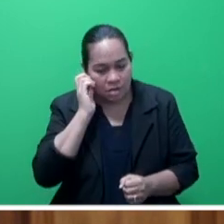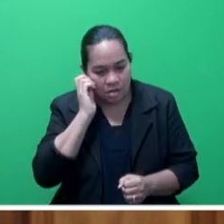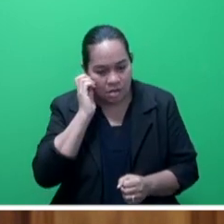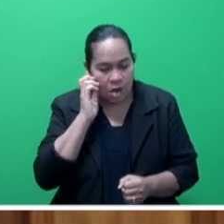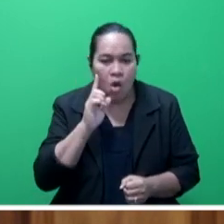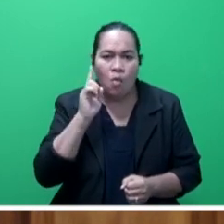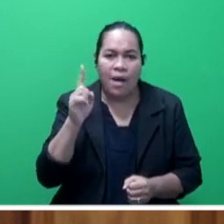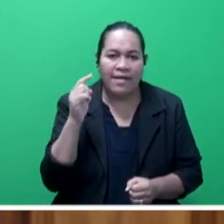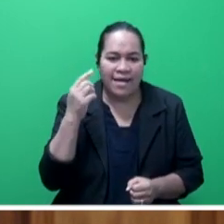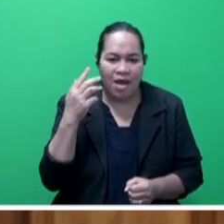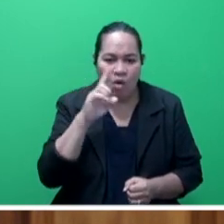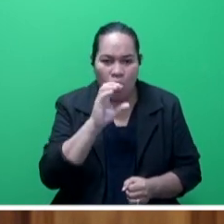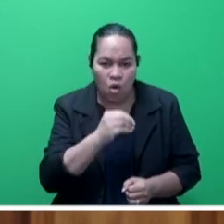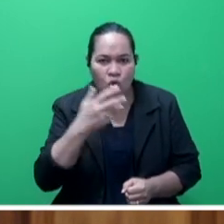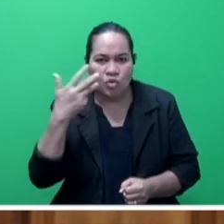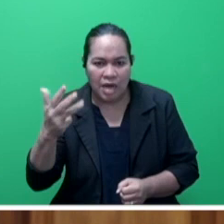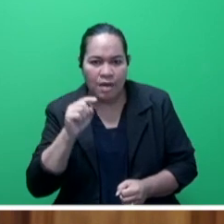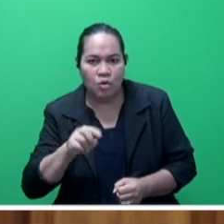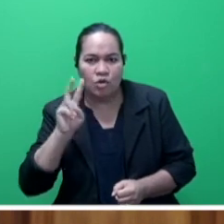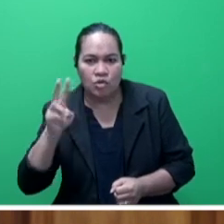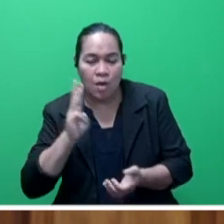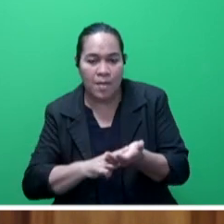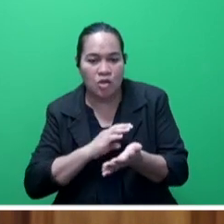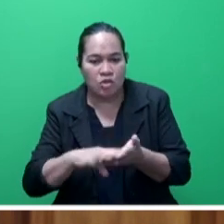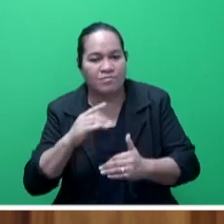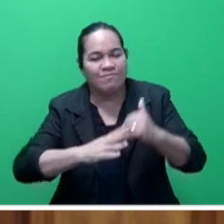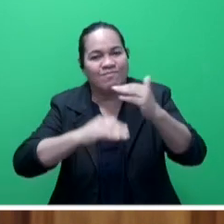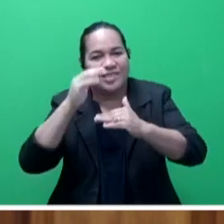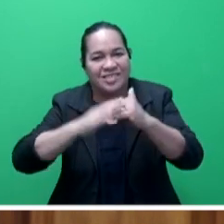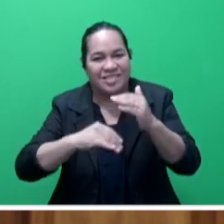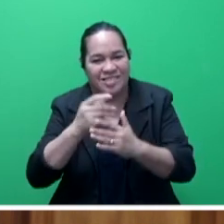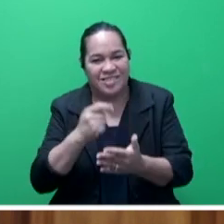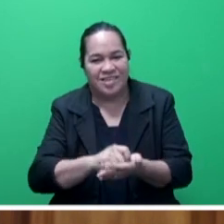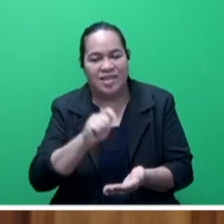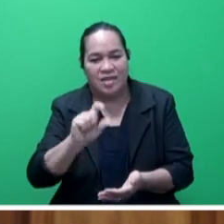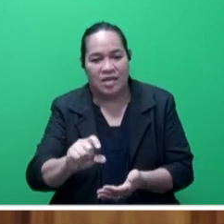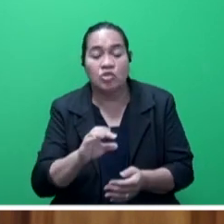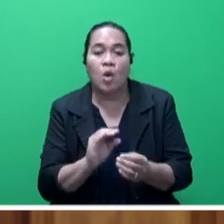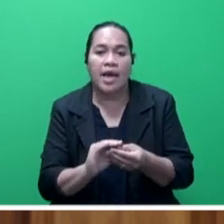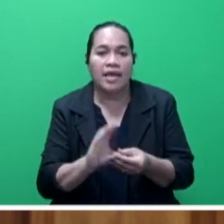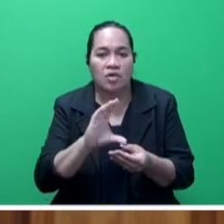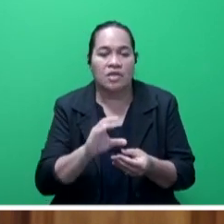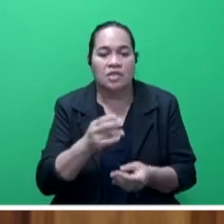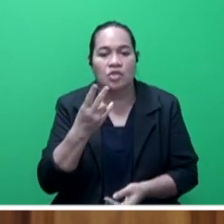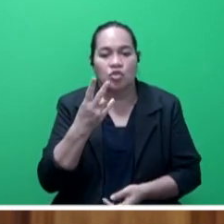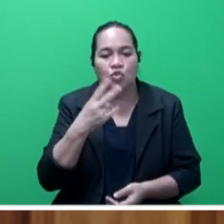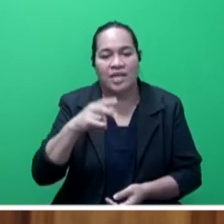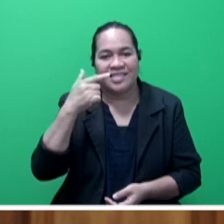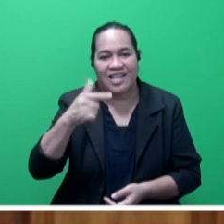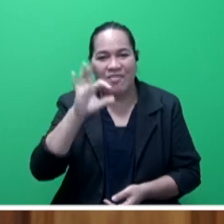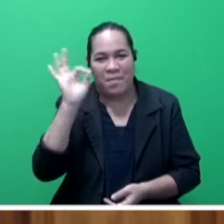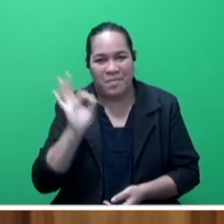million had been spent by the public and private sector in the building construction industry, and that's an increase by